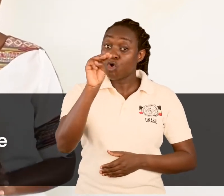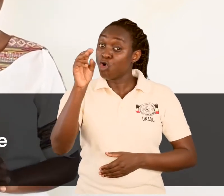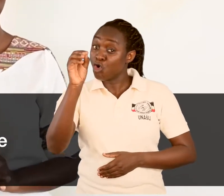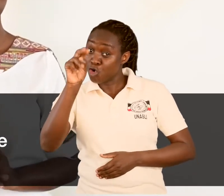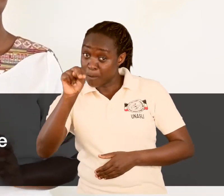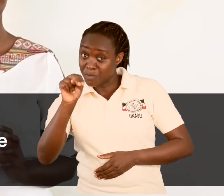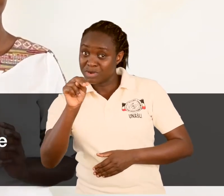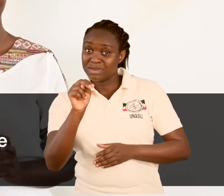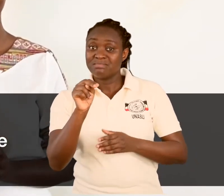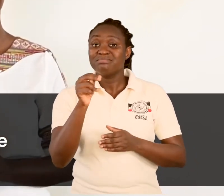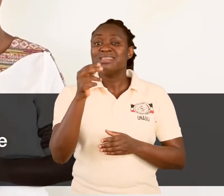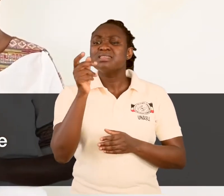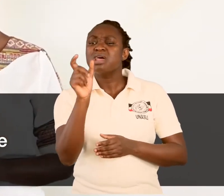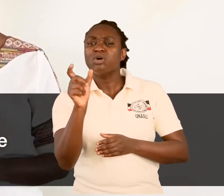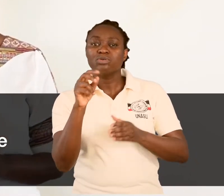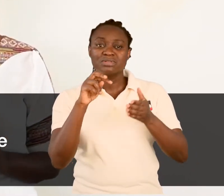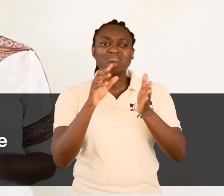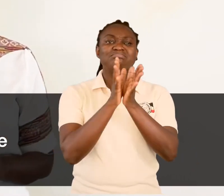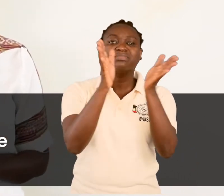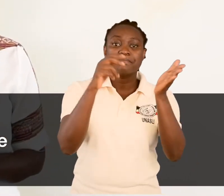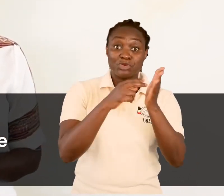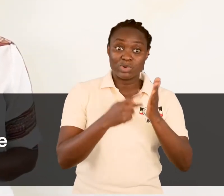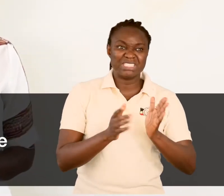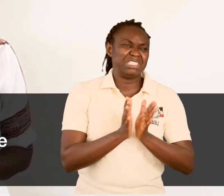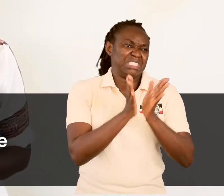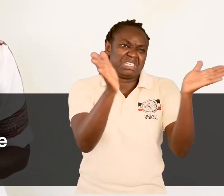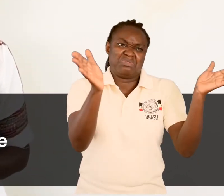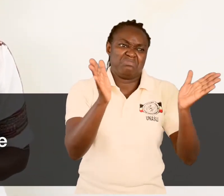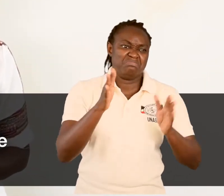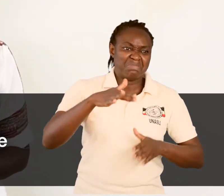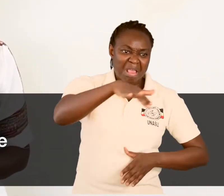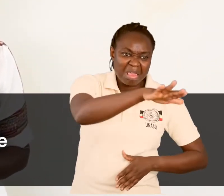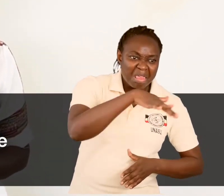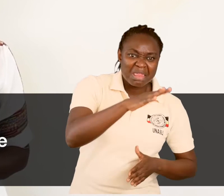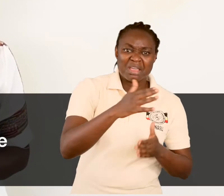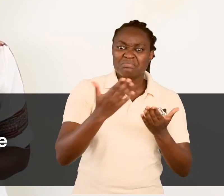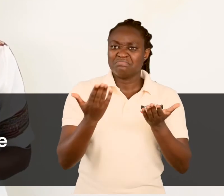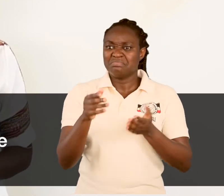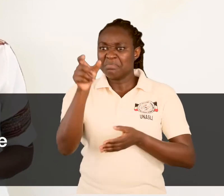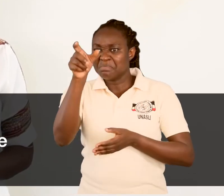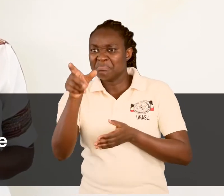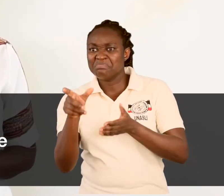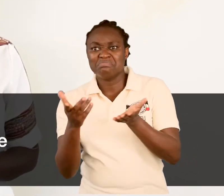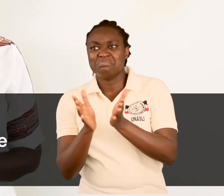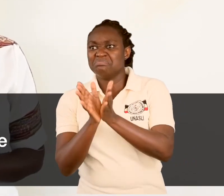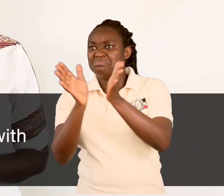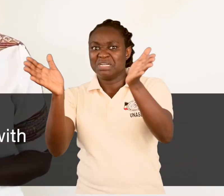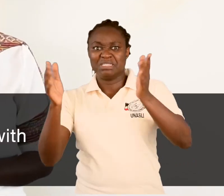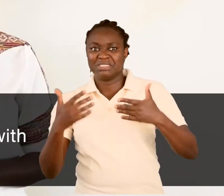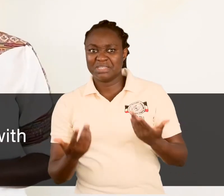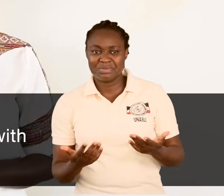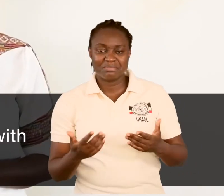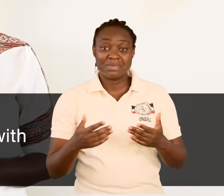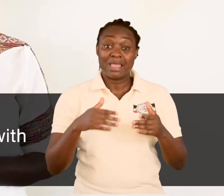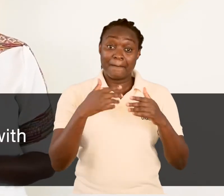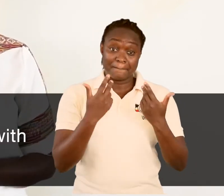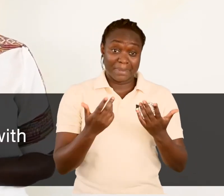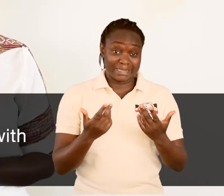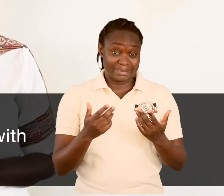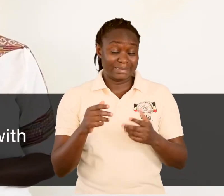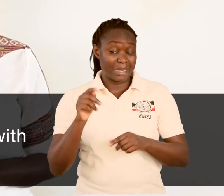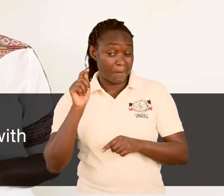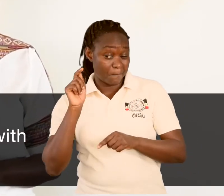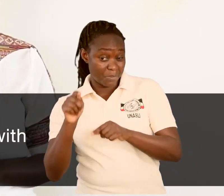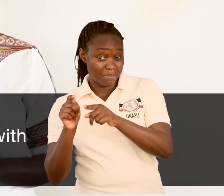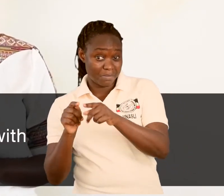a general name of a person, a place, or a thing. Unlike a proper noun, a